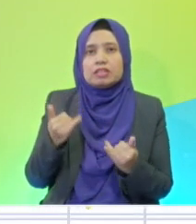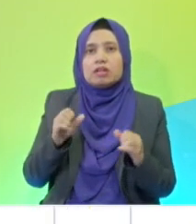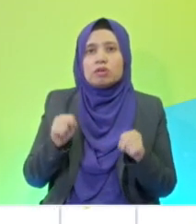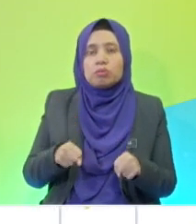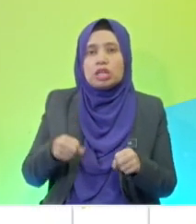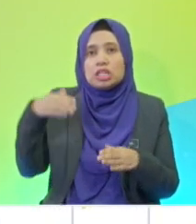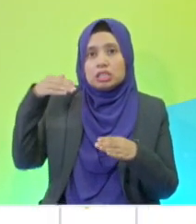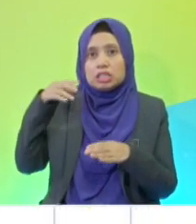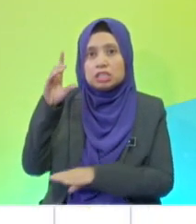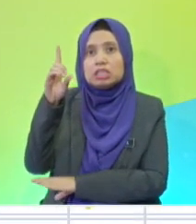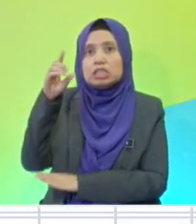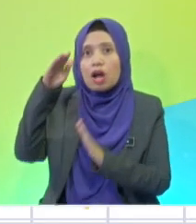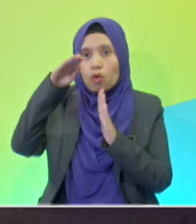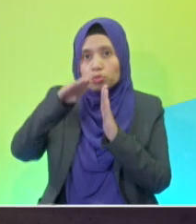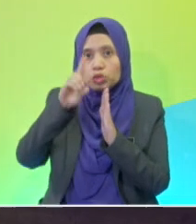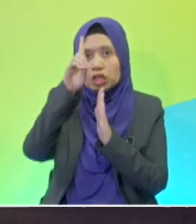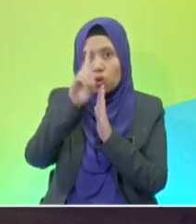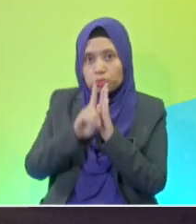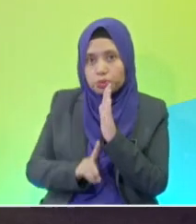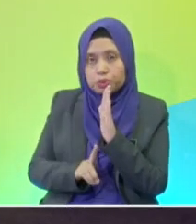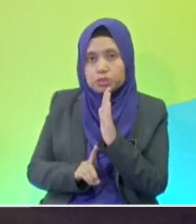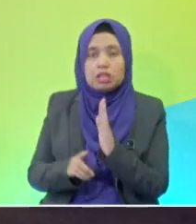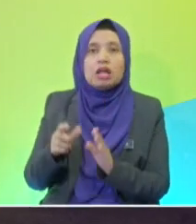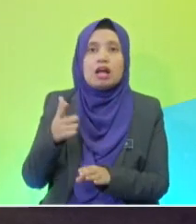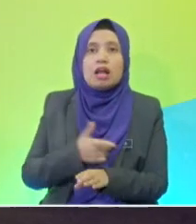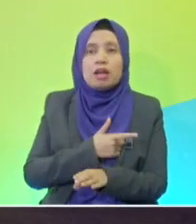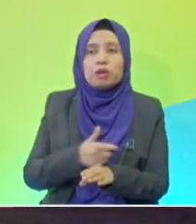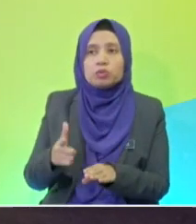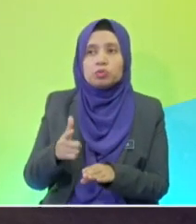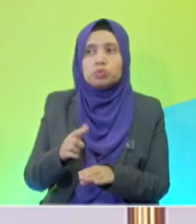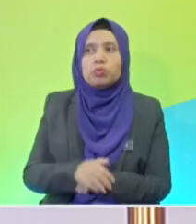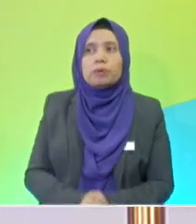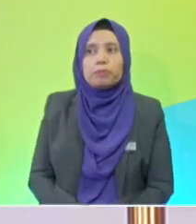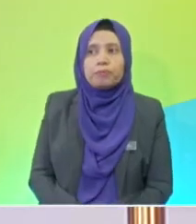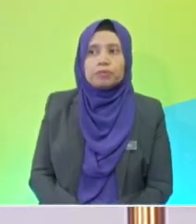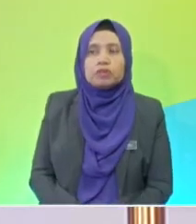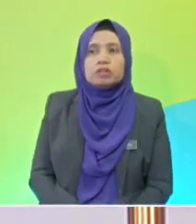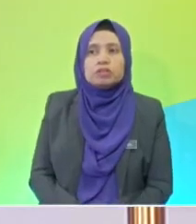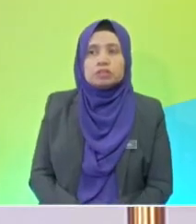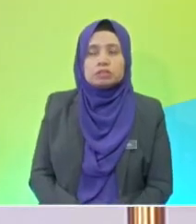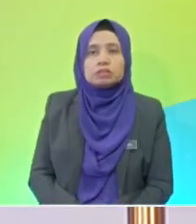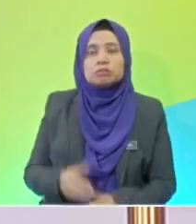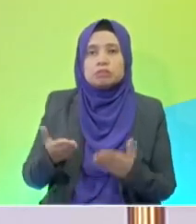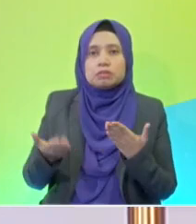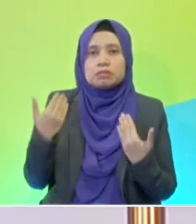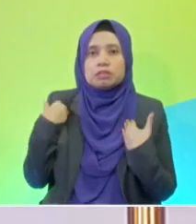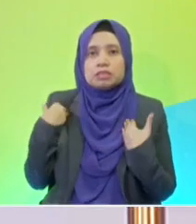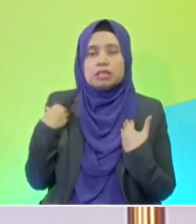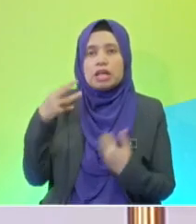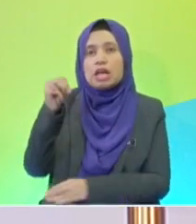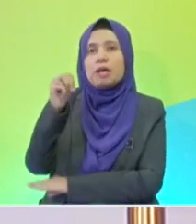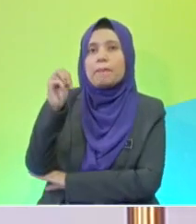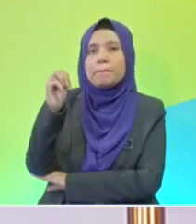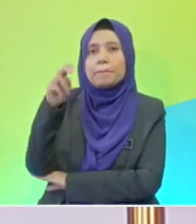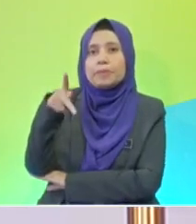answer? MP3 player, yes. I think in the day and age, I would say MP3 player, MP4 is the recent